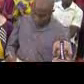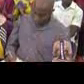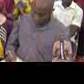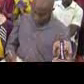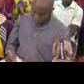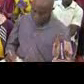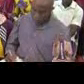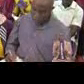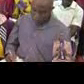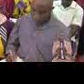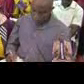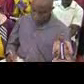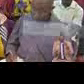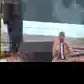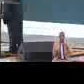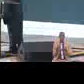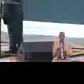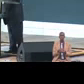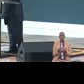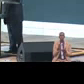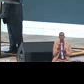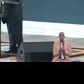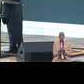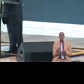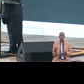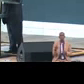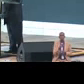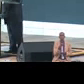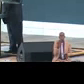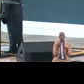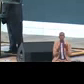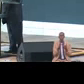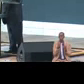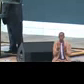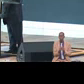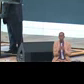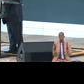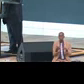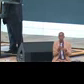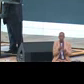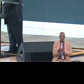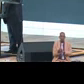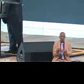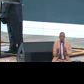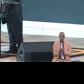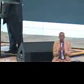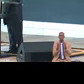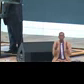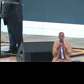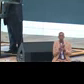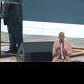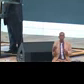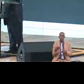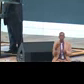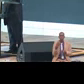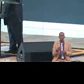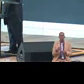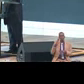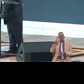Look at verse 15 again. That ye may be blameless and harmless,